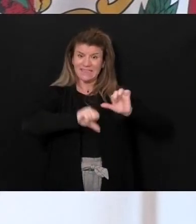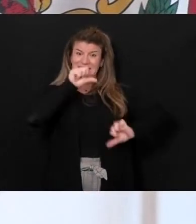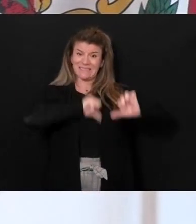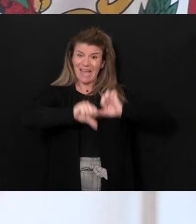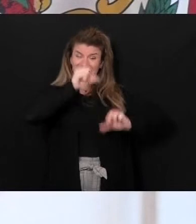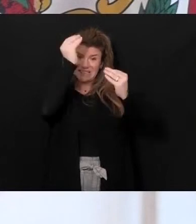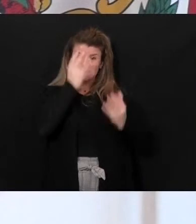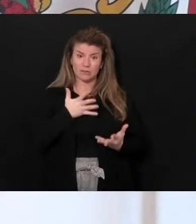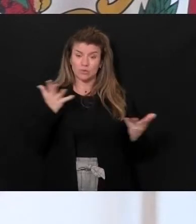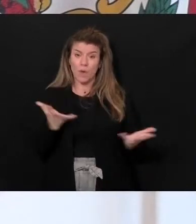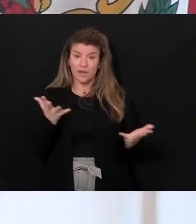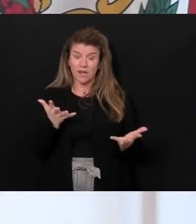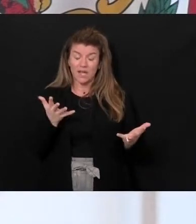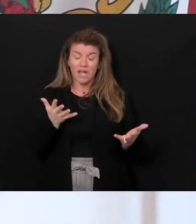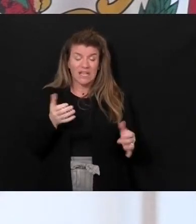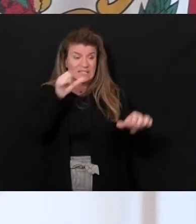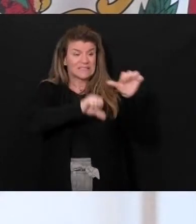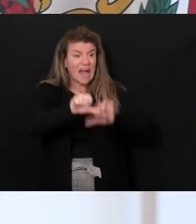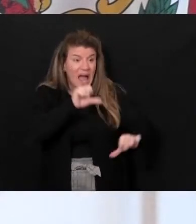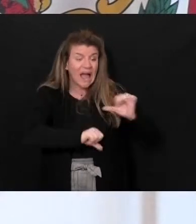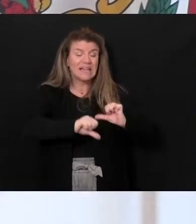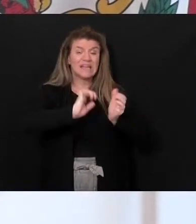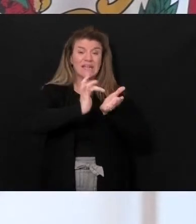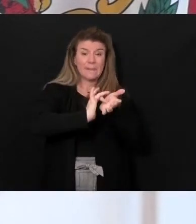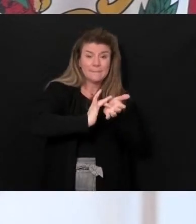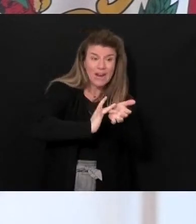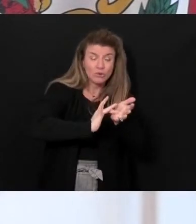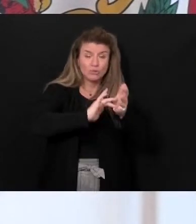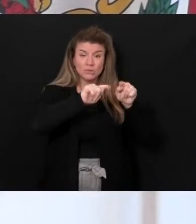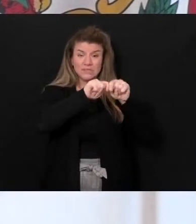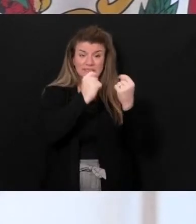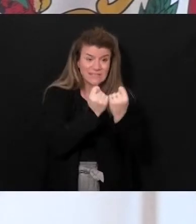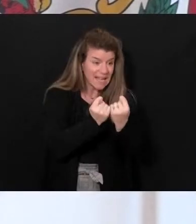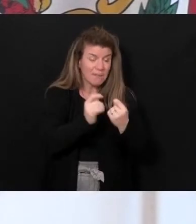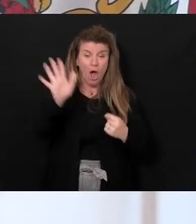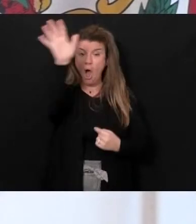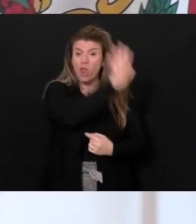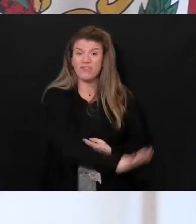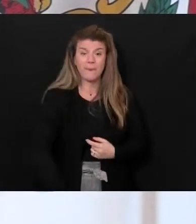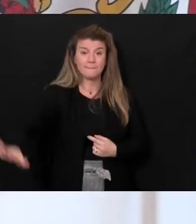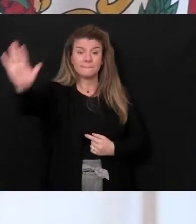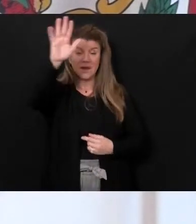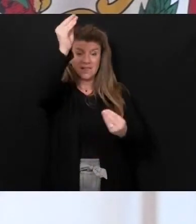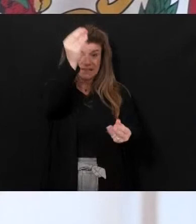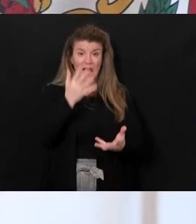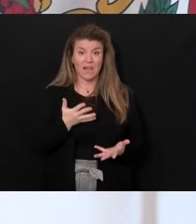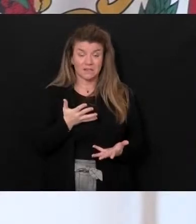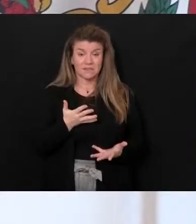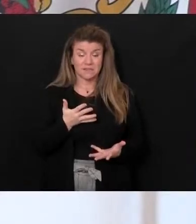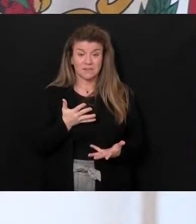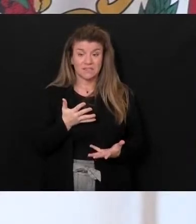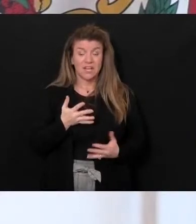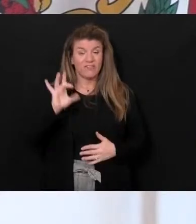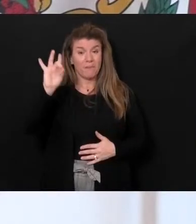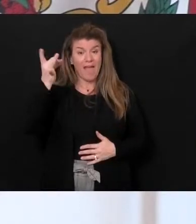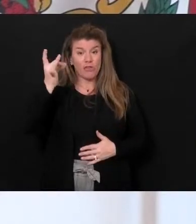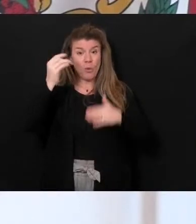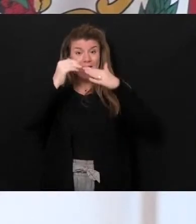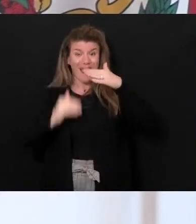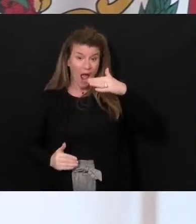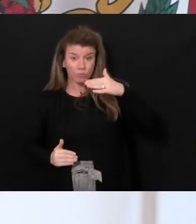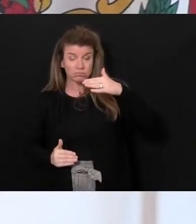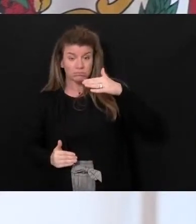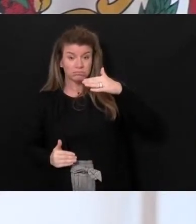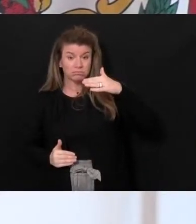us? The science and all the medical field all across the board tells us that from the 8th grade down,